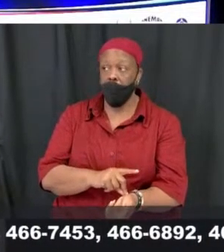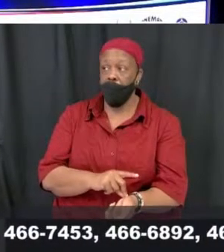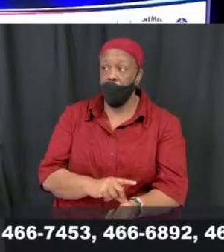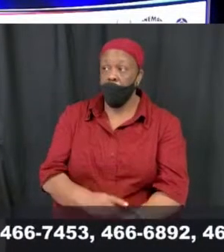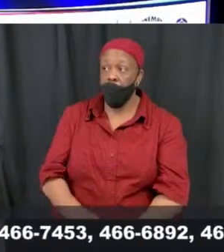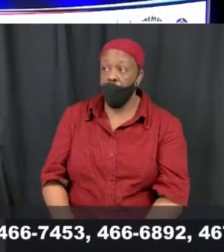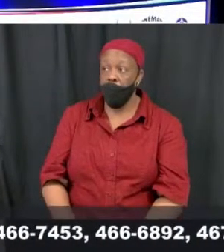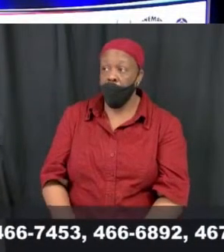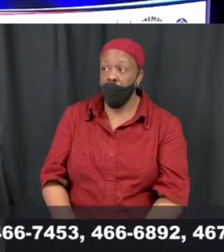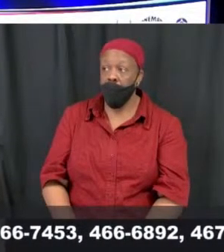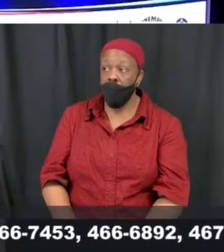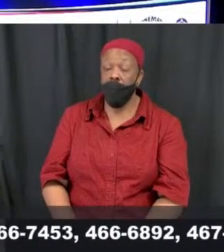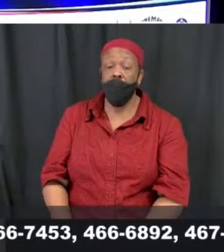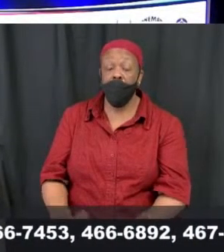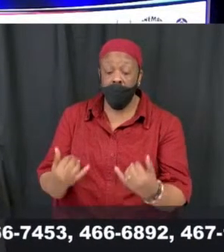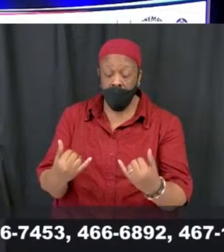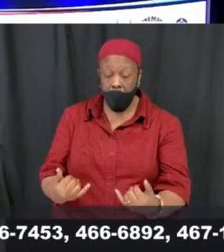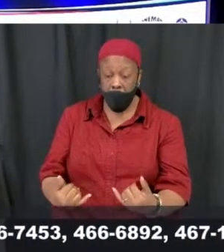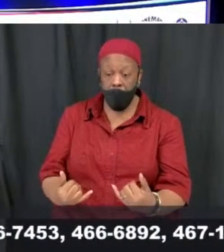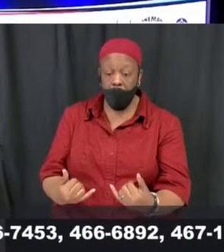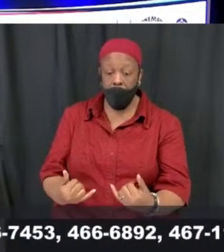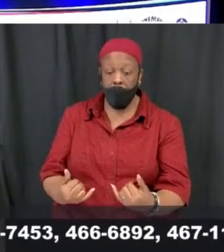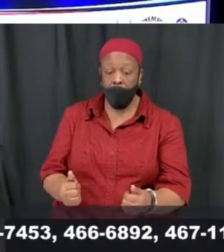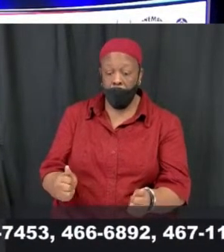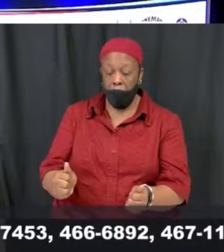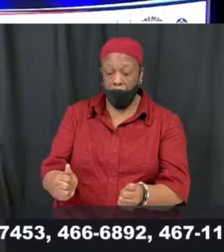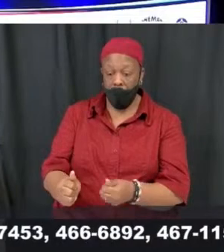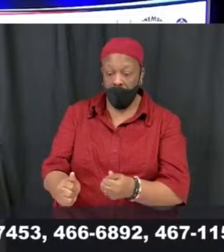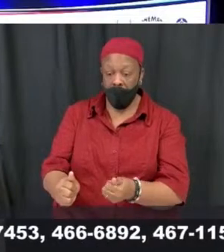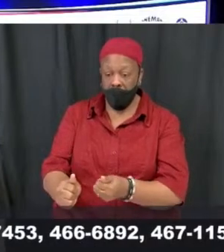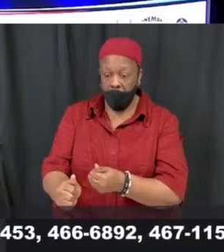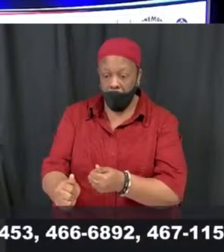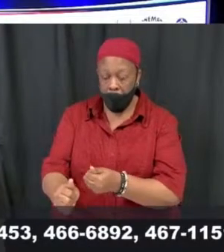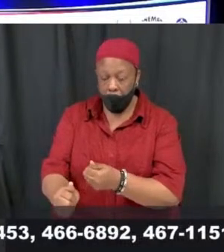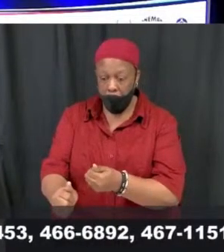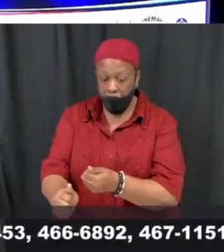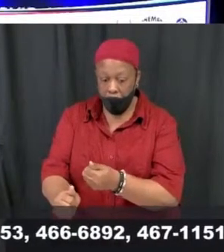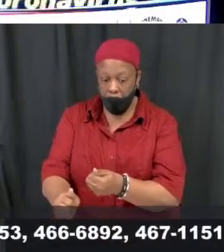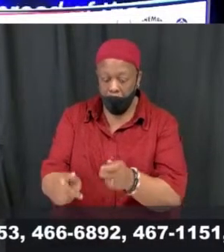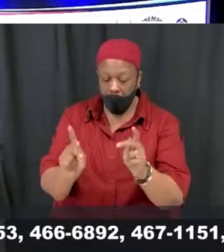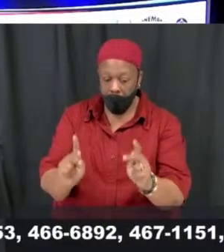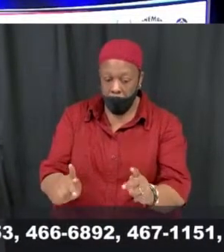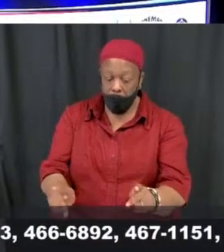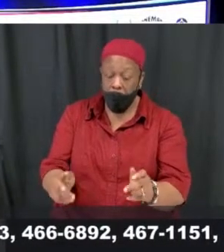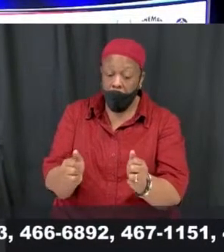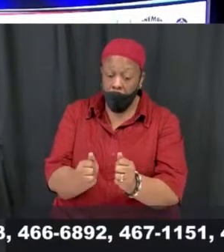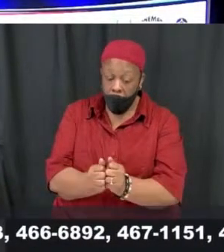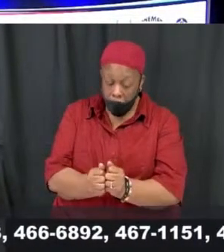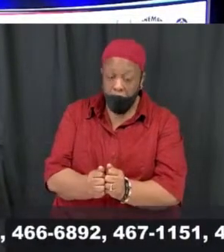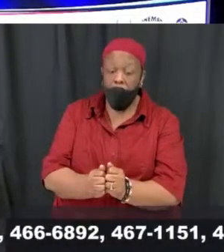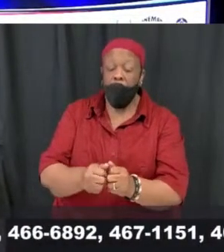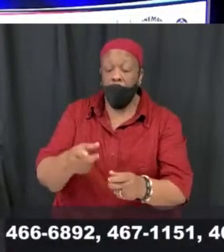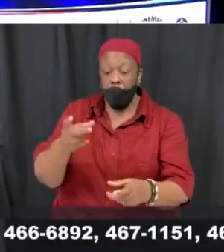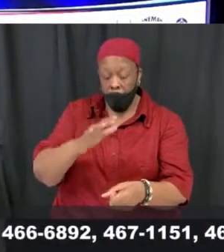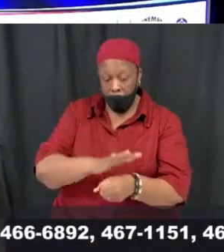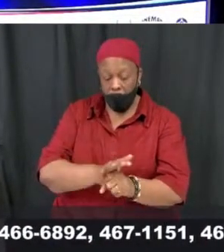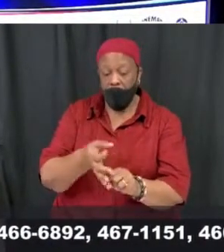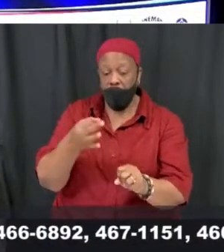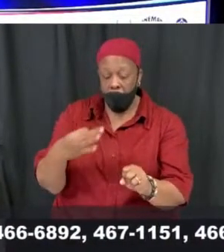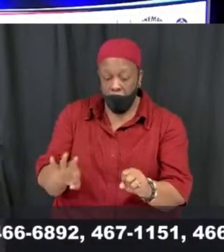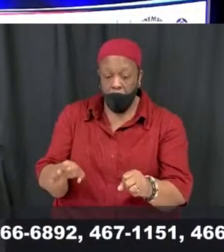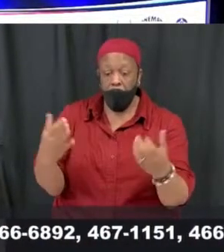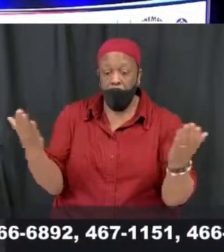Staff, we are currently following active cases of COVID-19 within